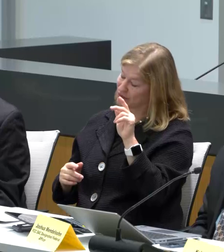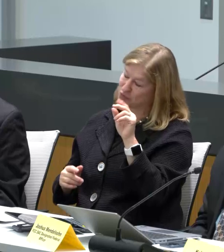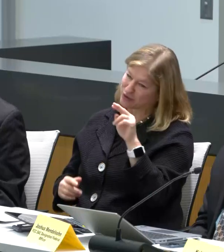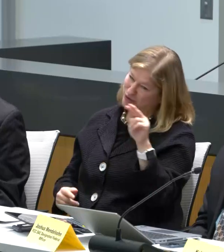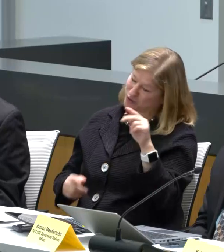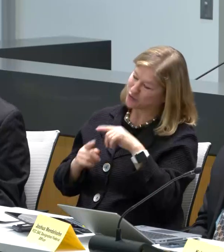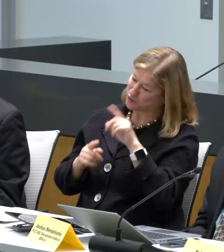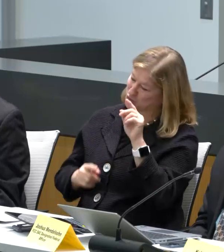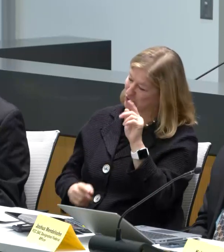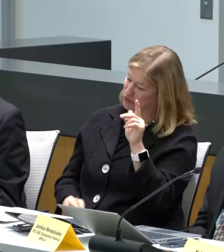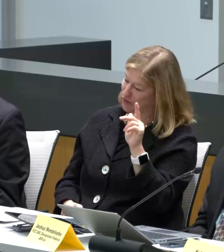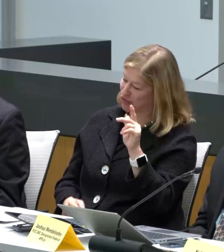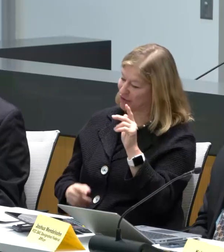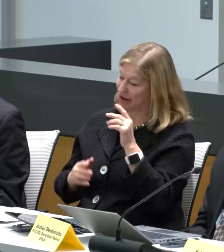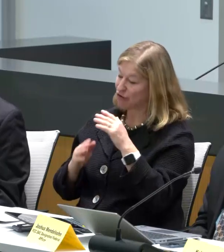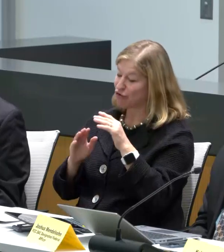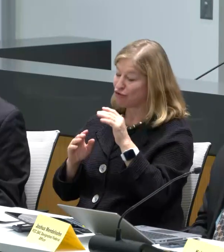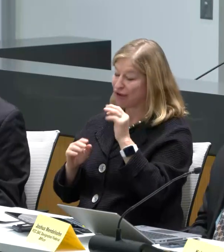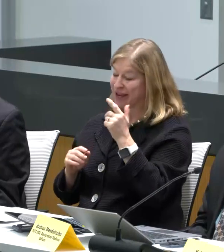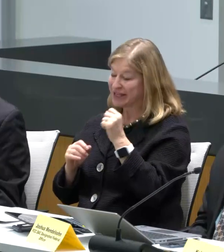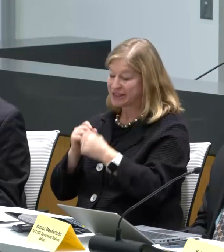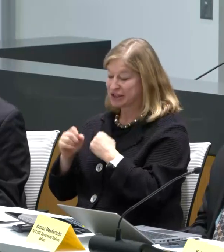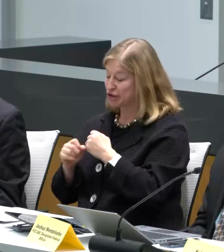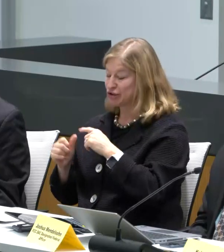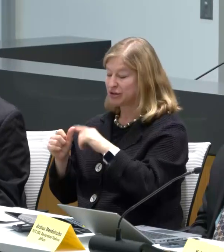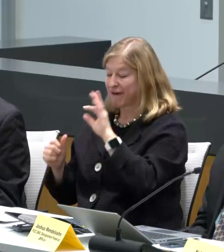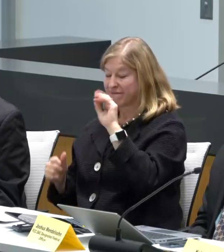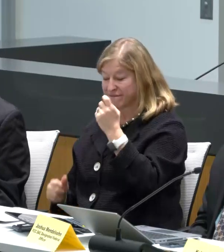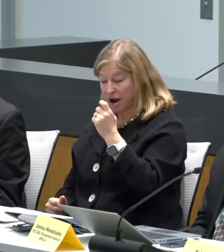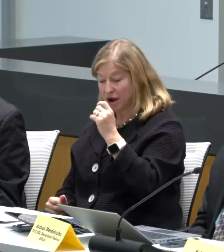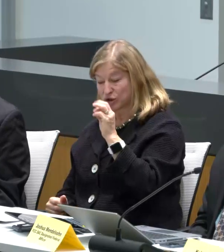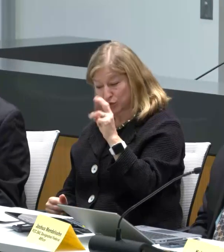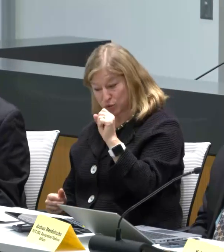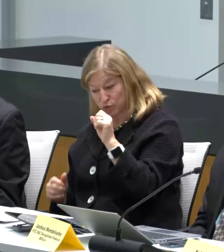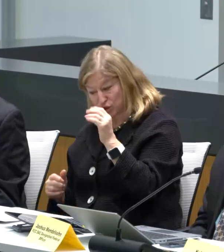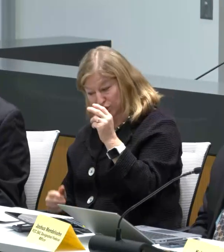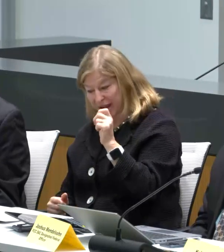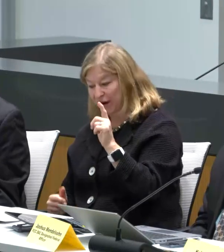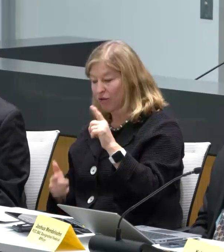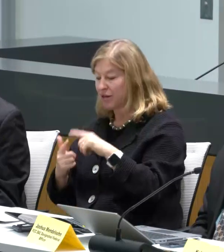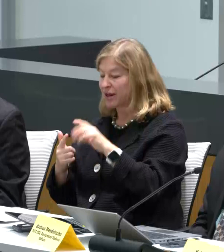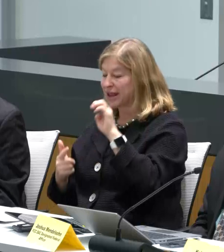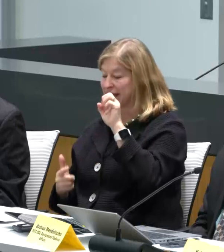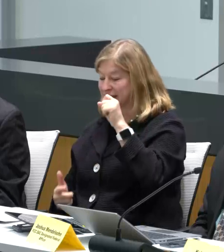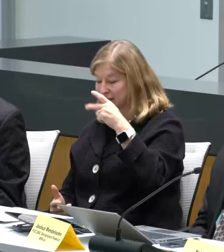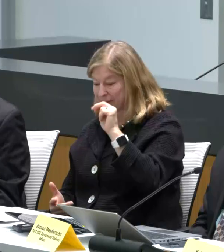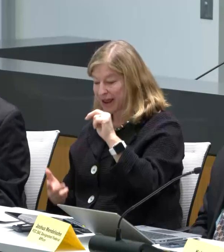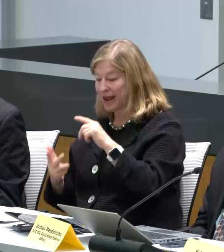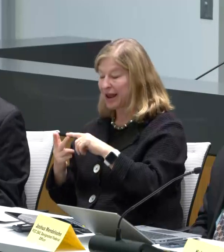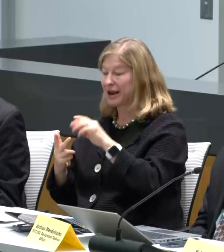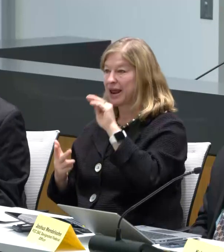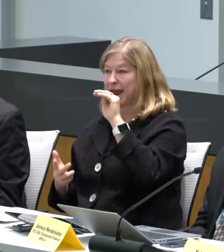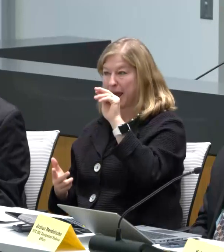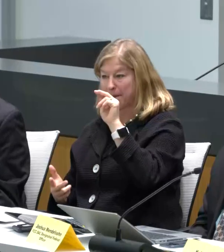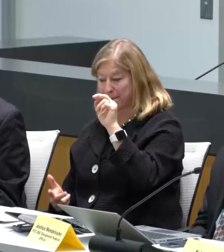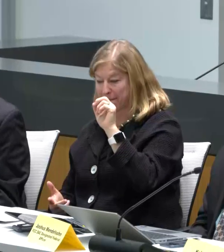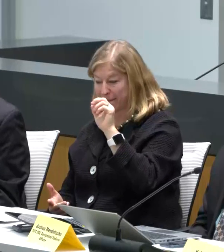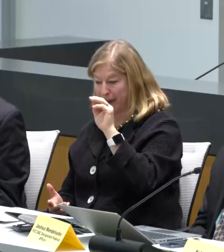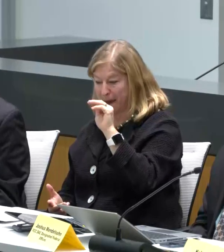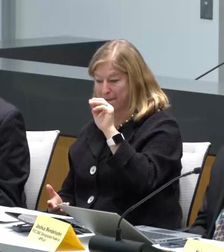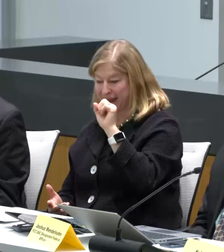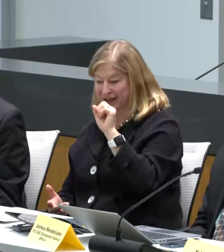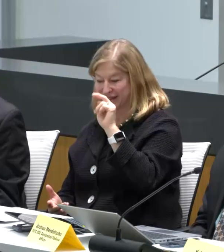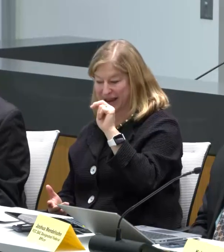the 2022 to 2023 rankings year are Fox News Channel, ESPN,